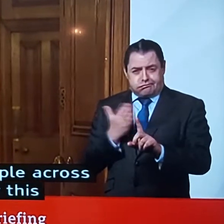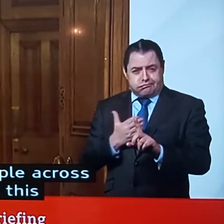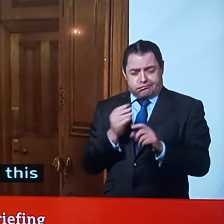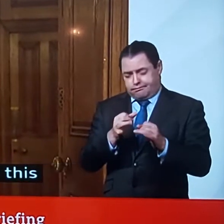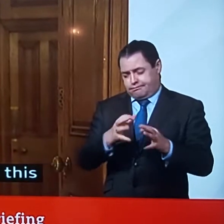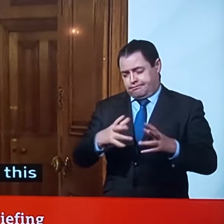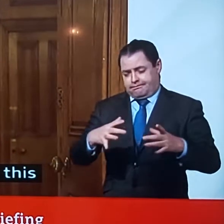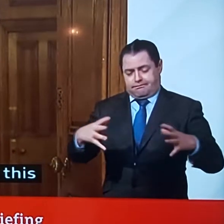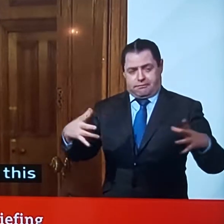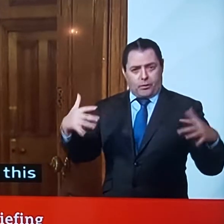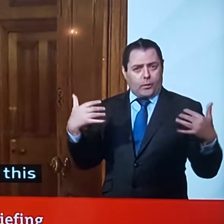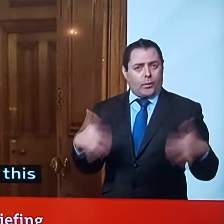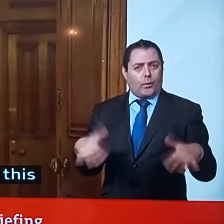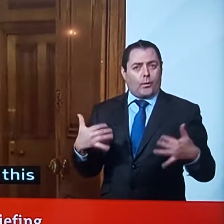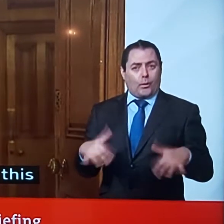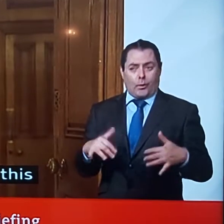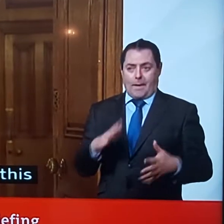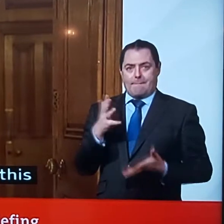our